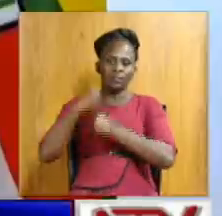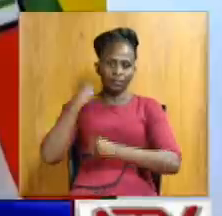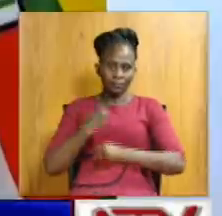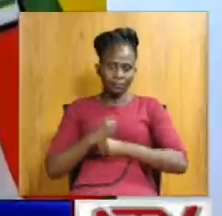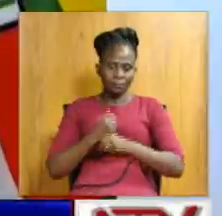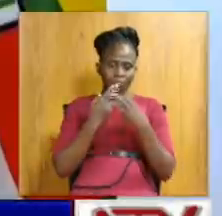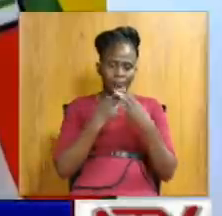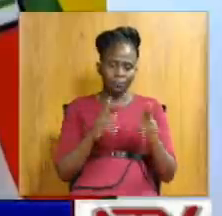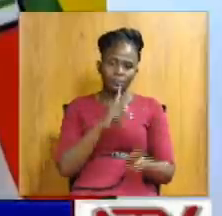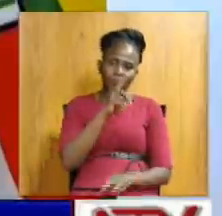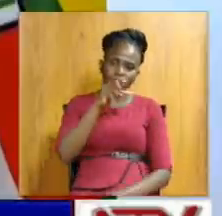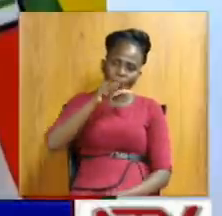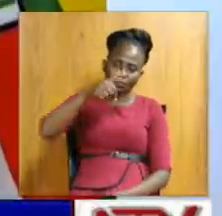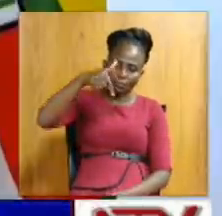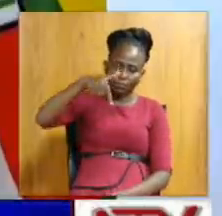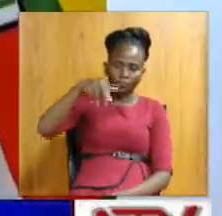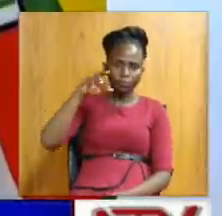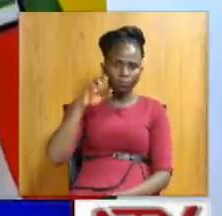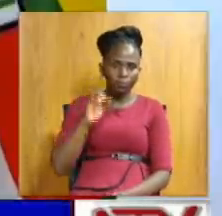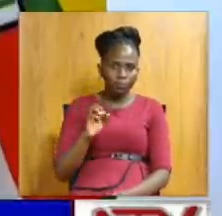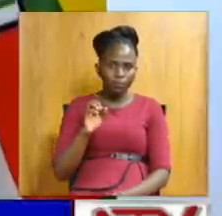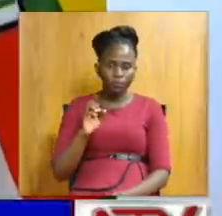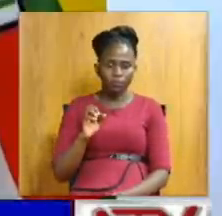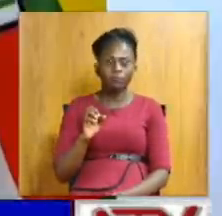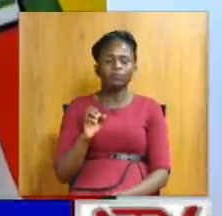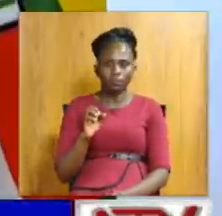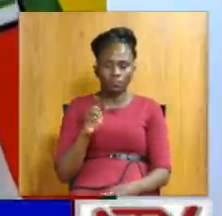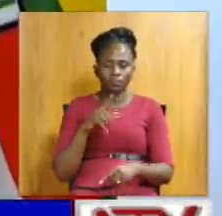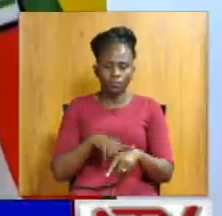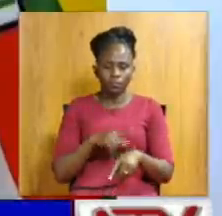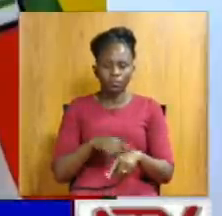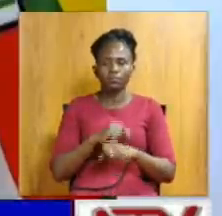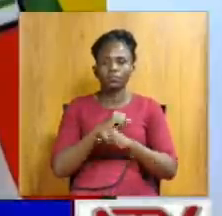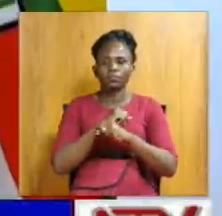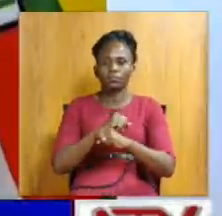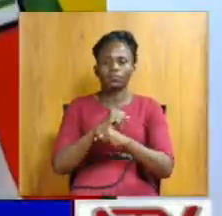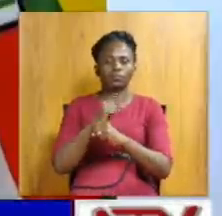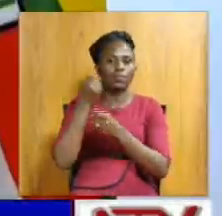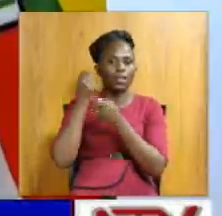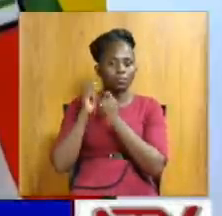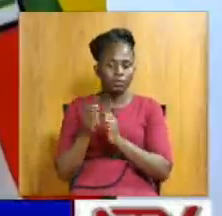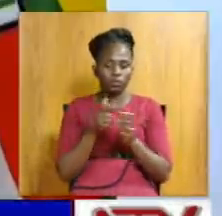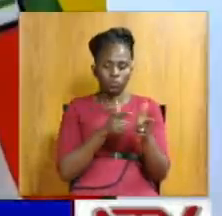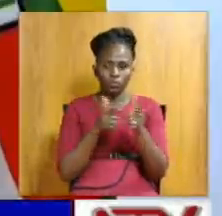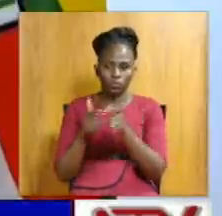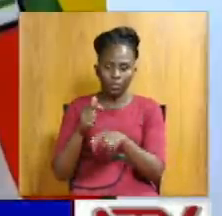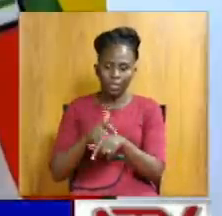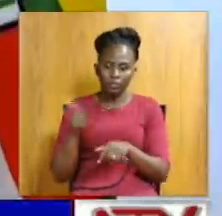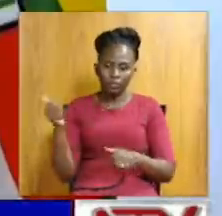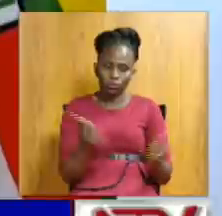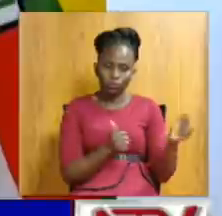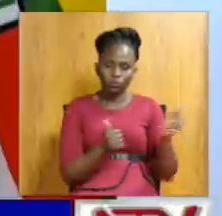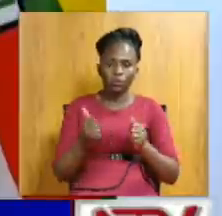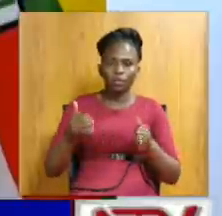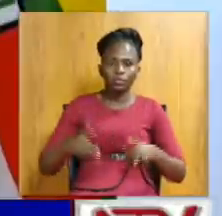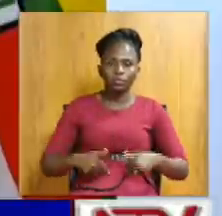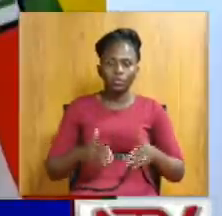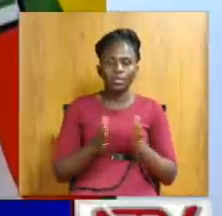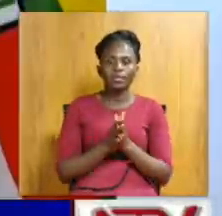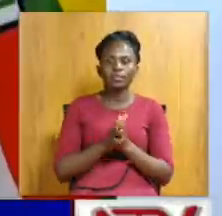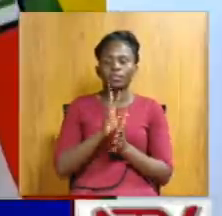with 1978. During the Anti-Amin War, when we were recruiting youth in Karagwe and Western